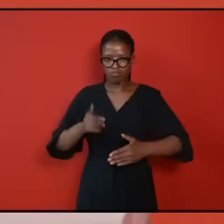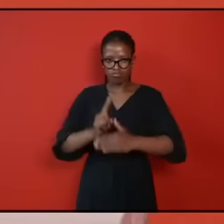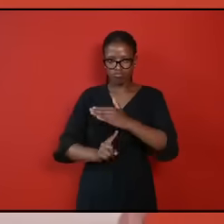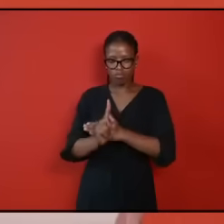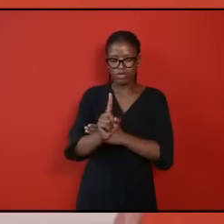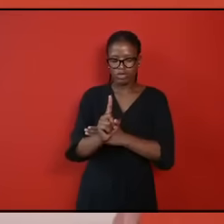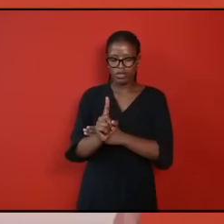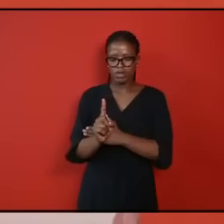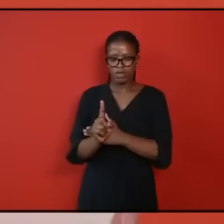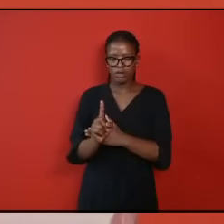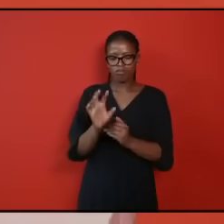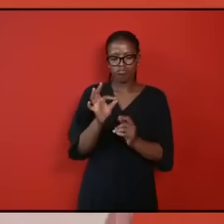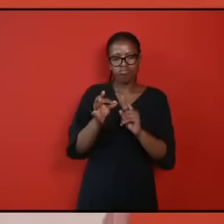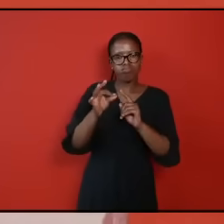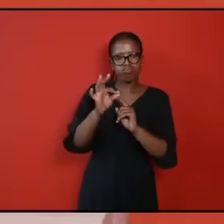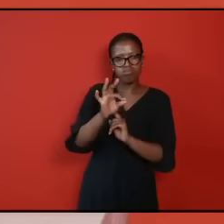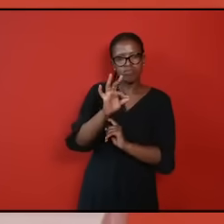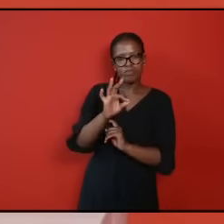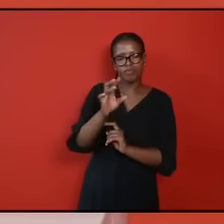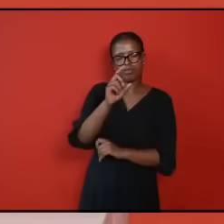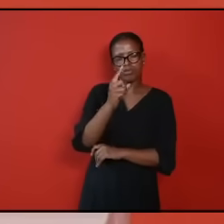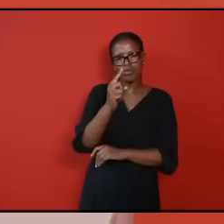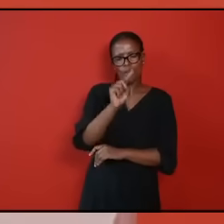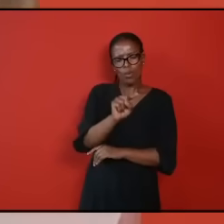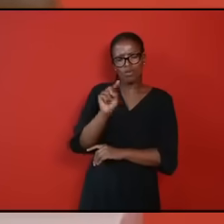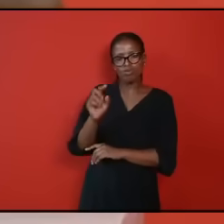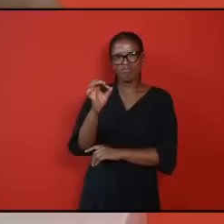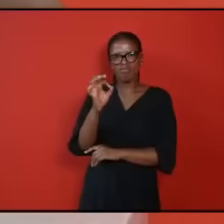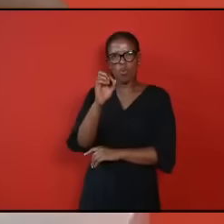As you go in, those gates count.